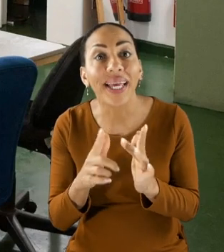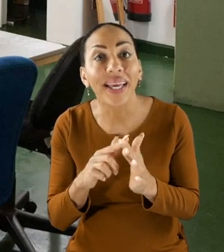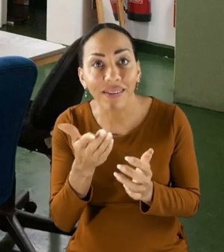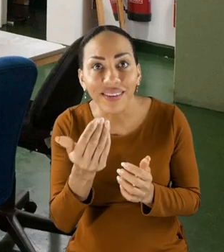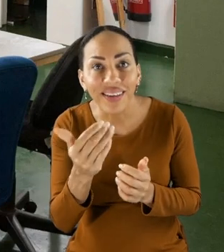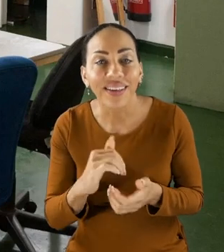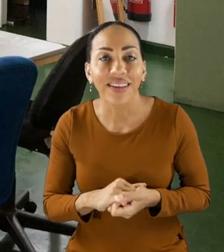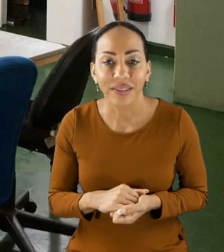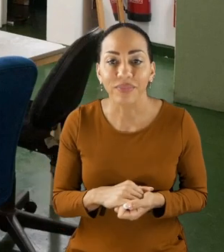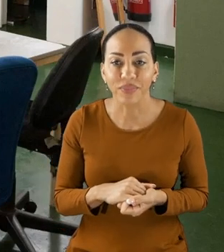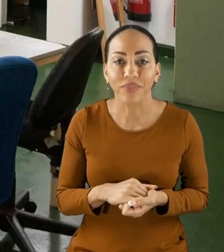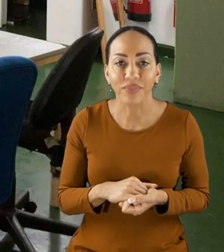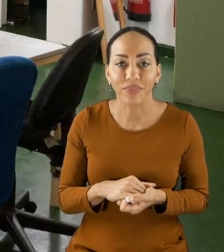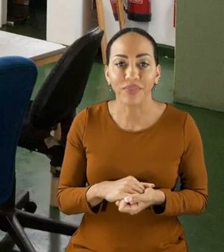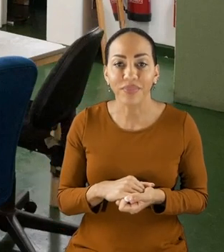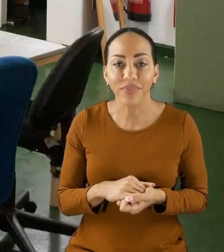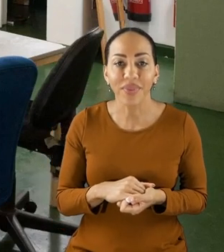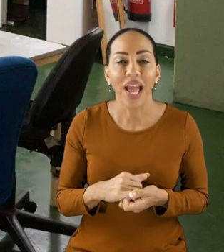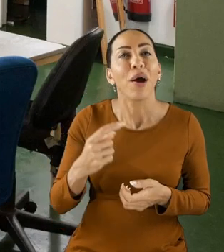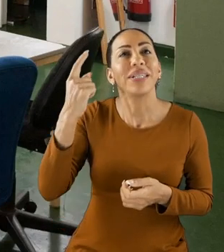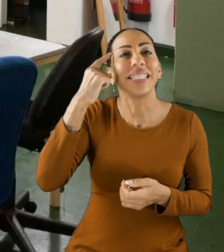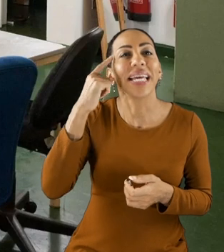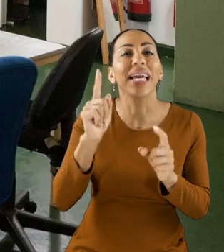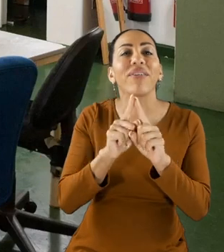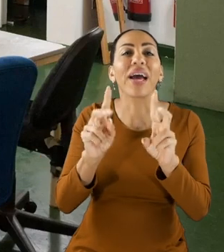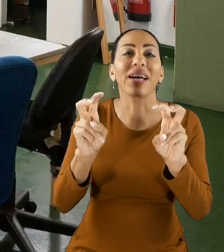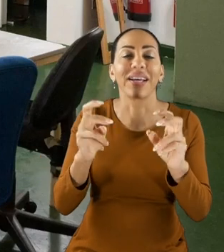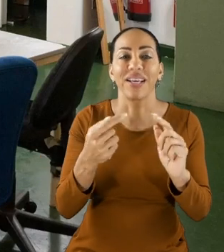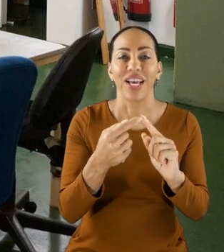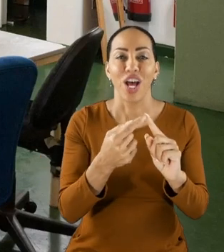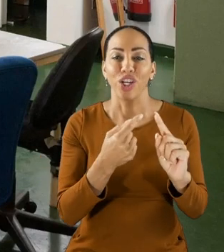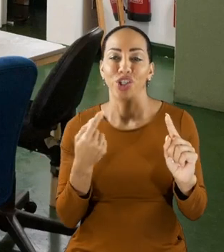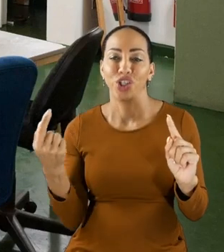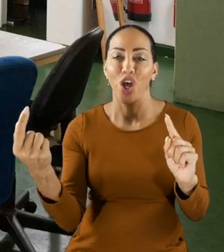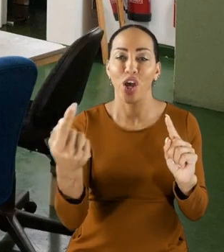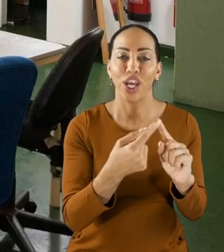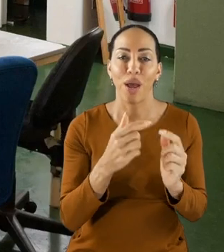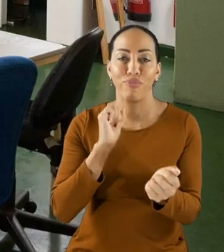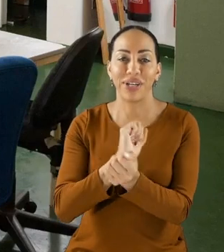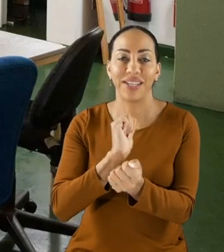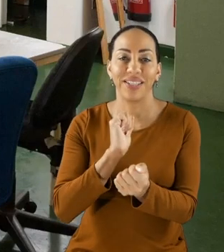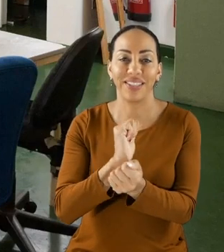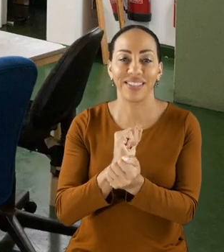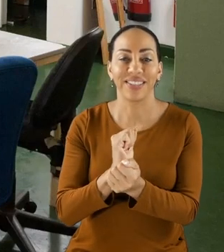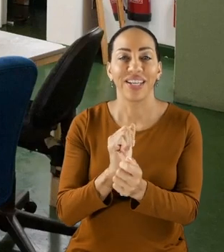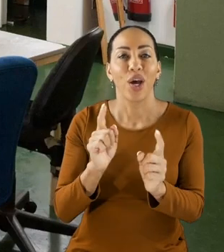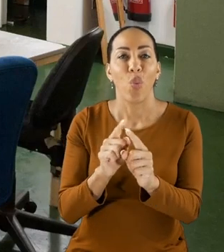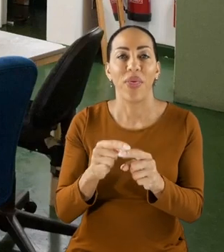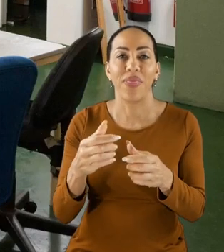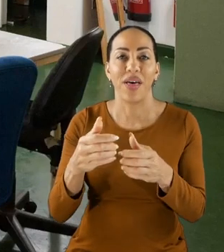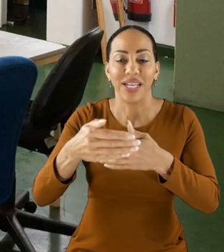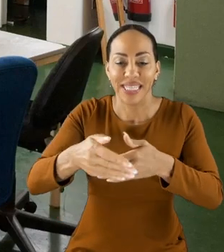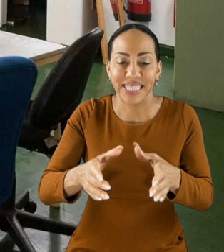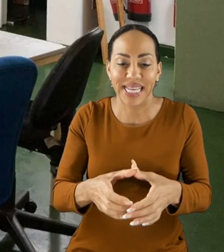ahead. I was just thinking about the circular prisons with the watchtower in the middle, so you could always be being watched and never